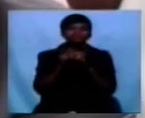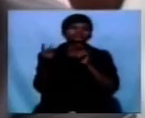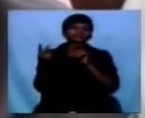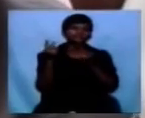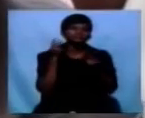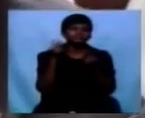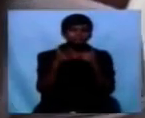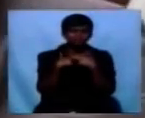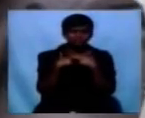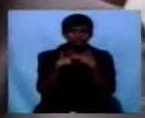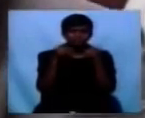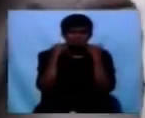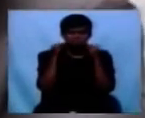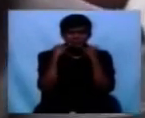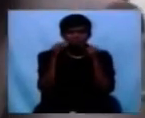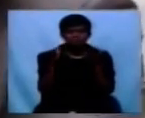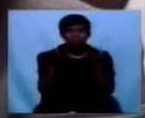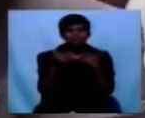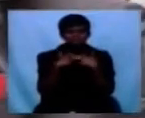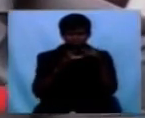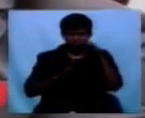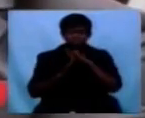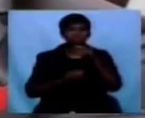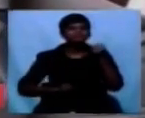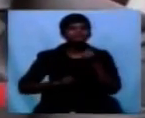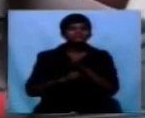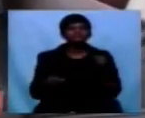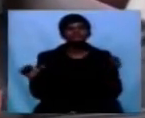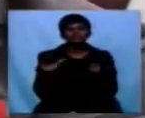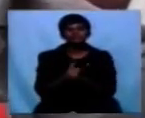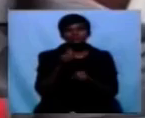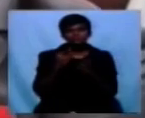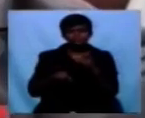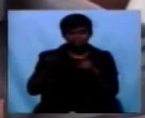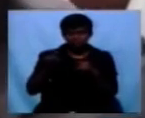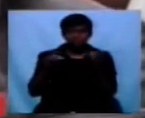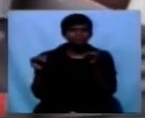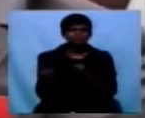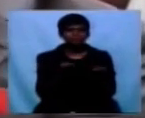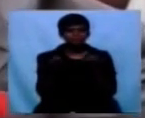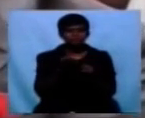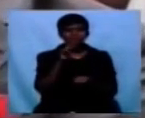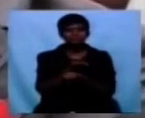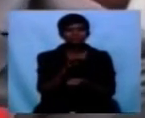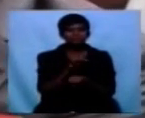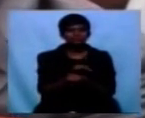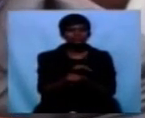have even told the PS, because I've given them the maximum support that it would require for them to implement that project. I'm the vice chairperson